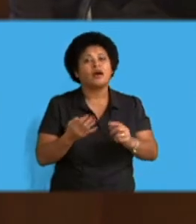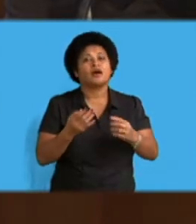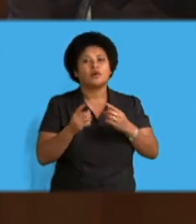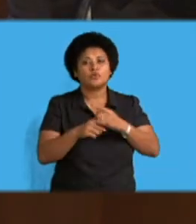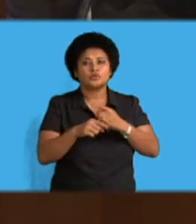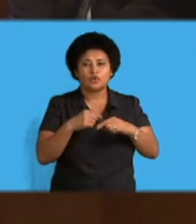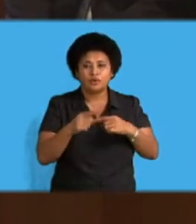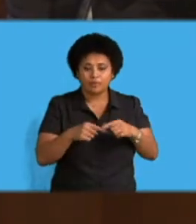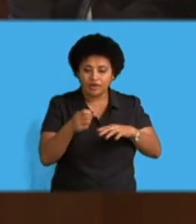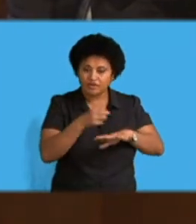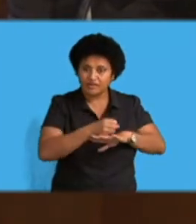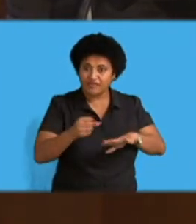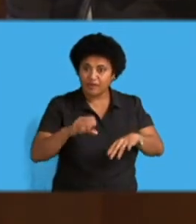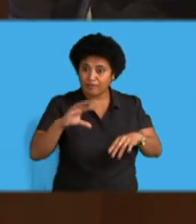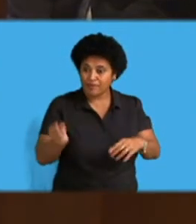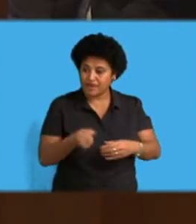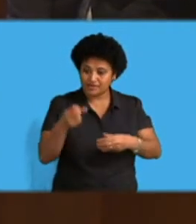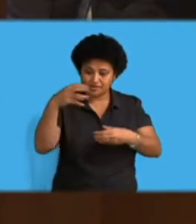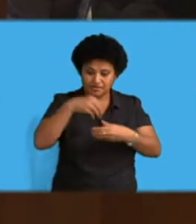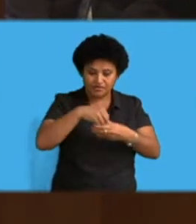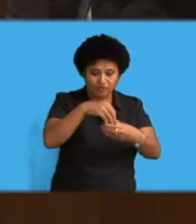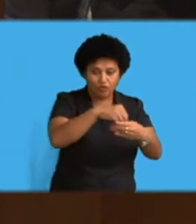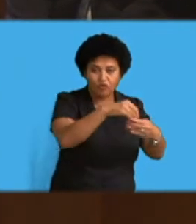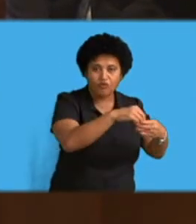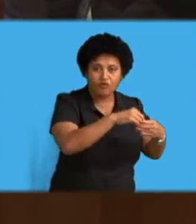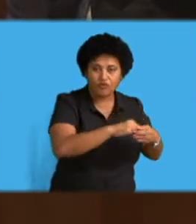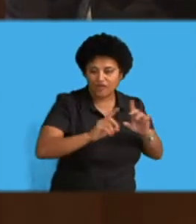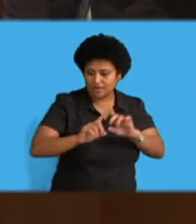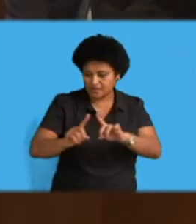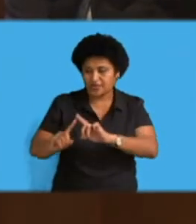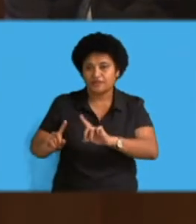citizens to participate in the market on a level playing field.